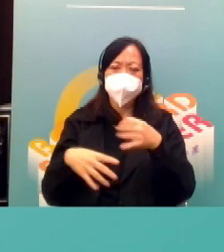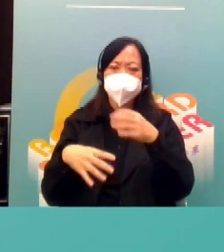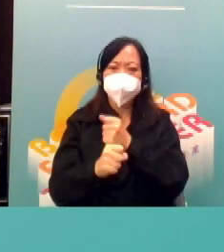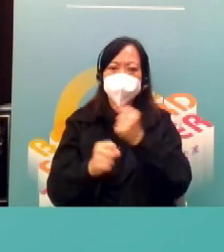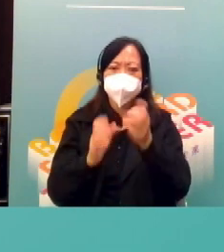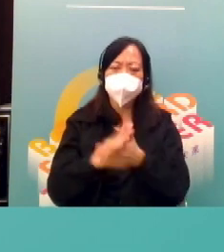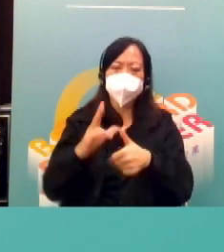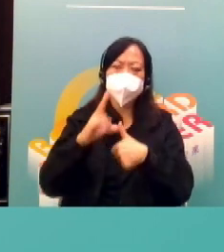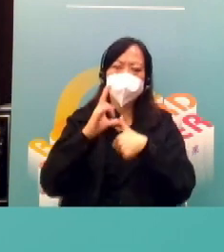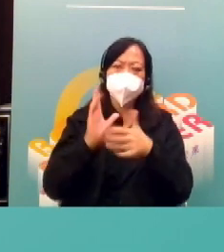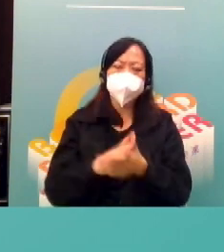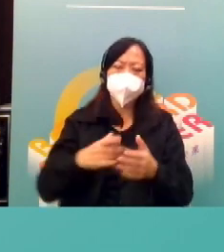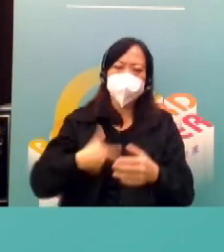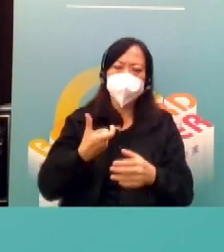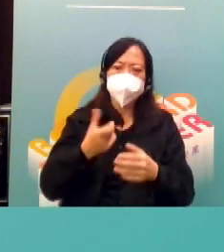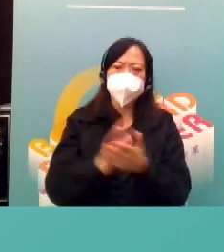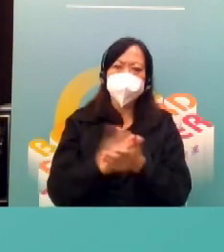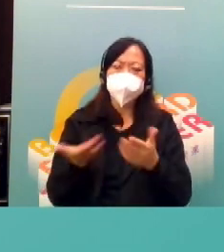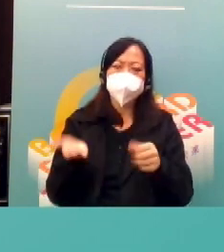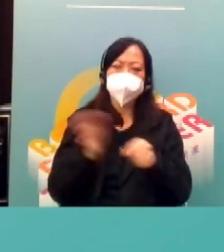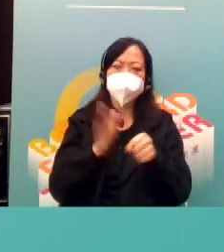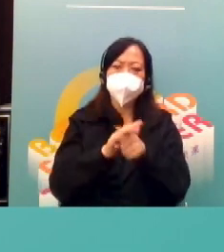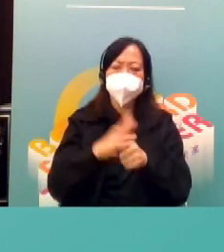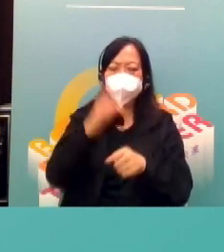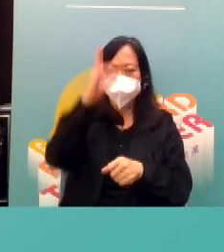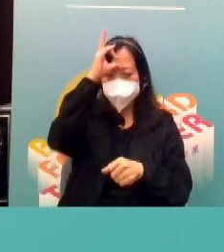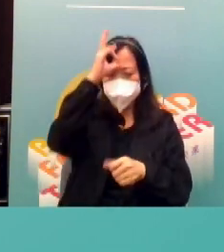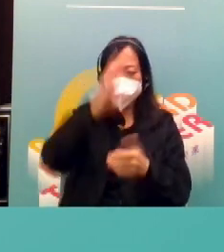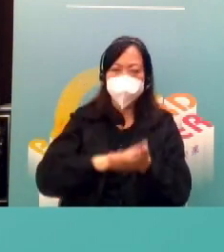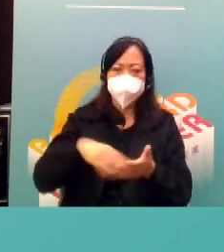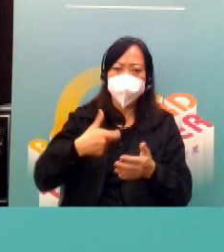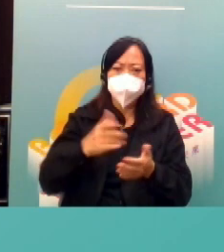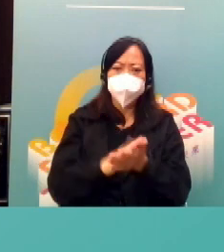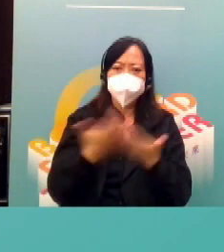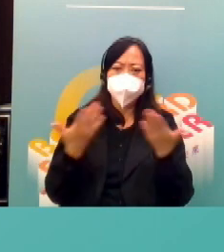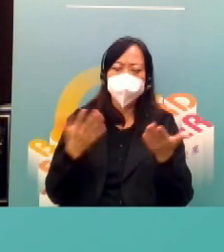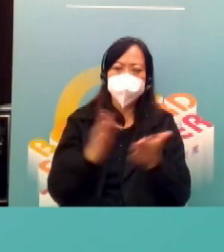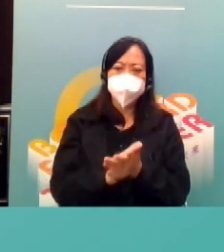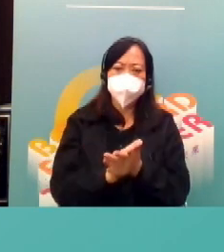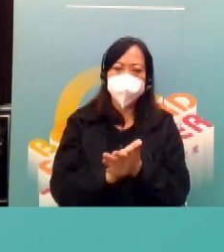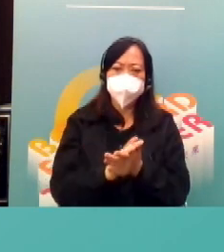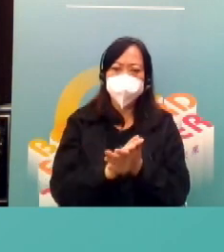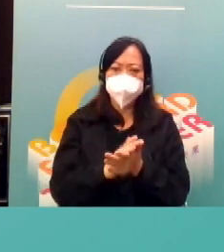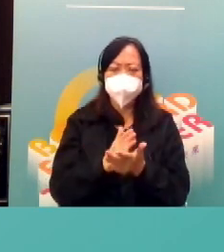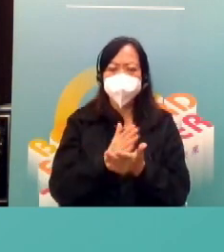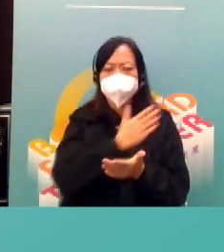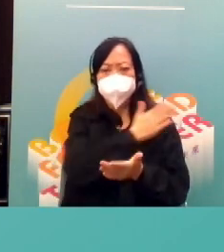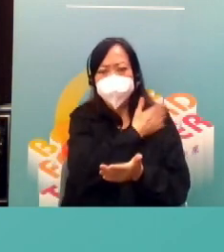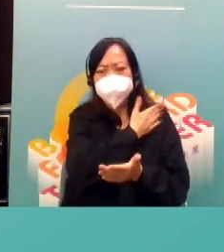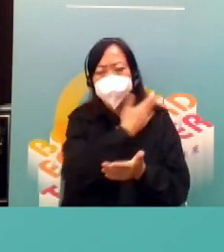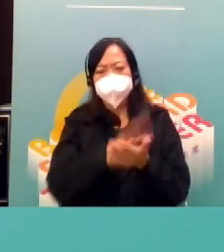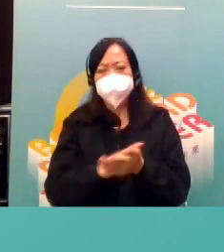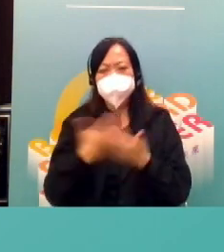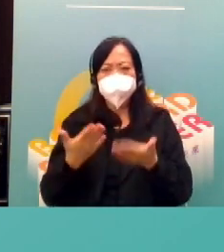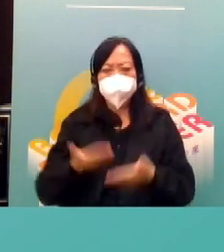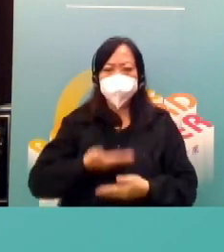that the commissioners is able to commission based on outcomes. So that's something that we have seen to be